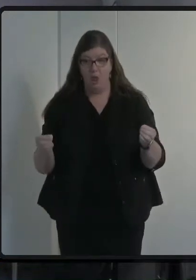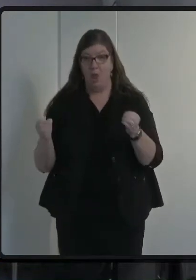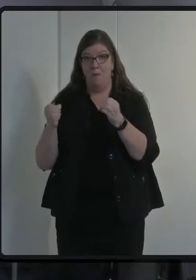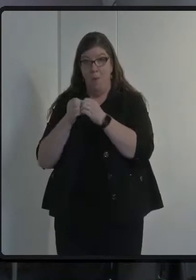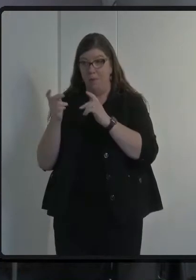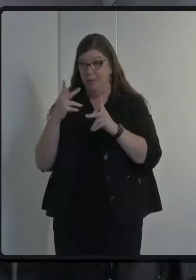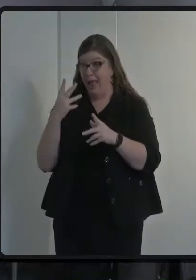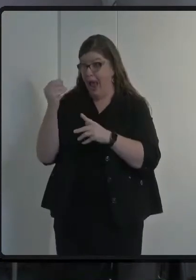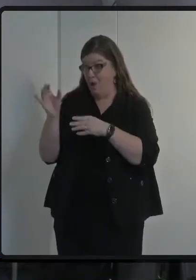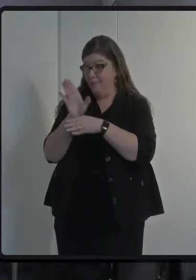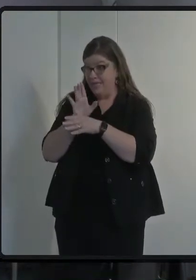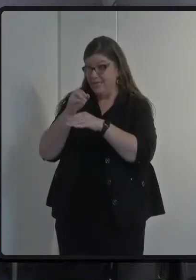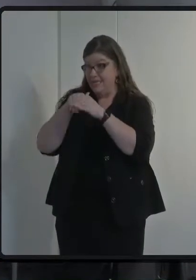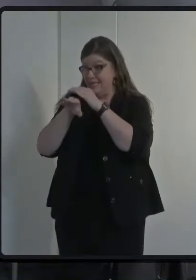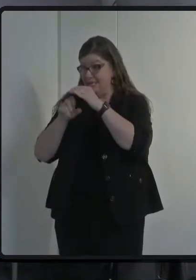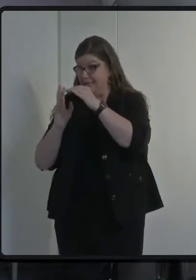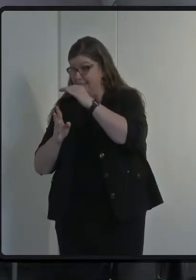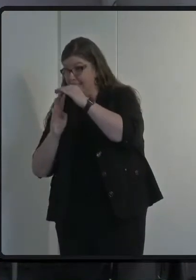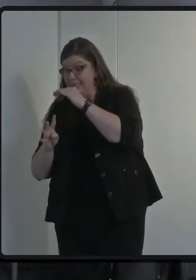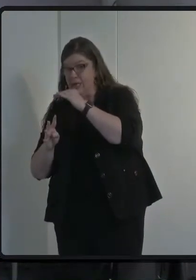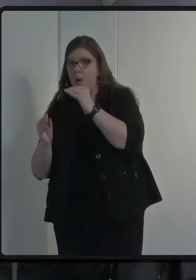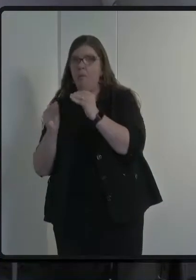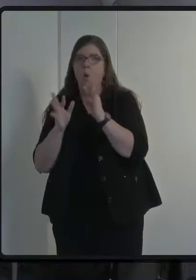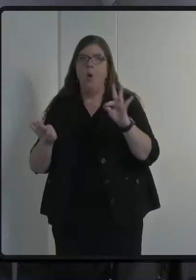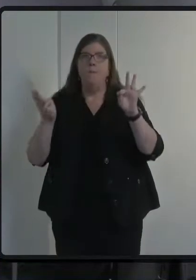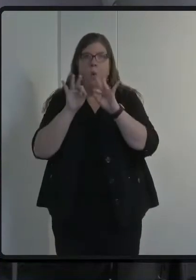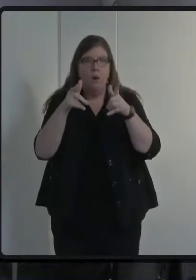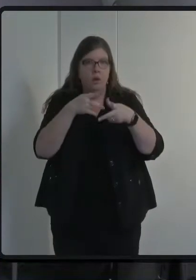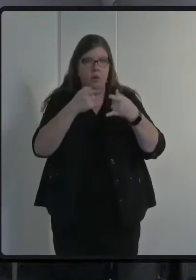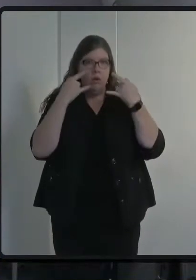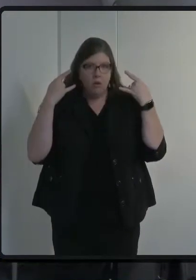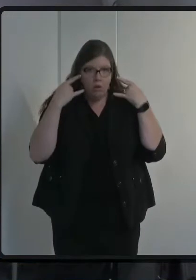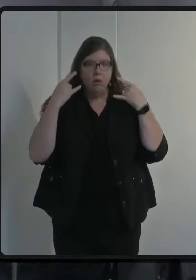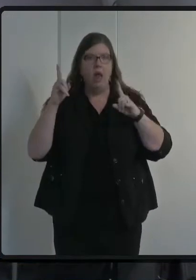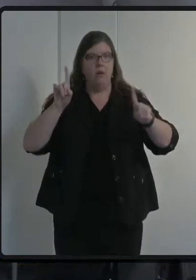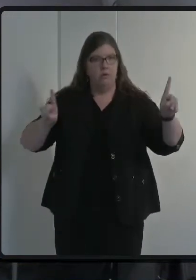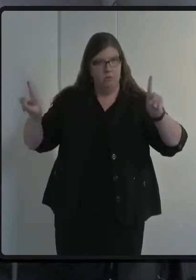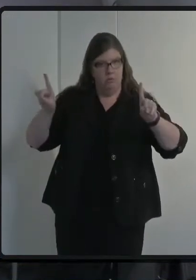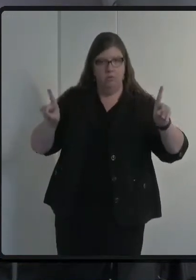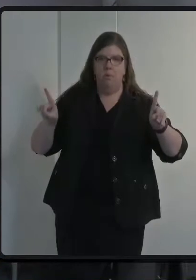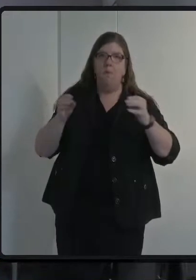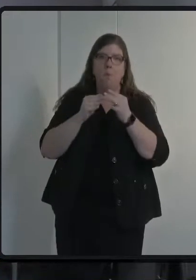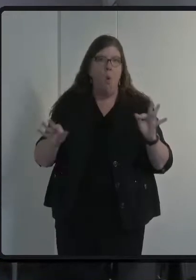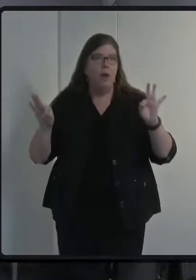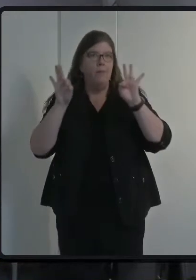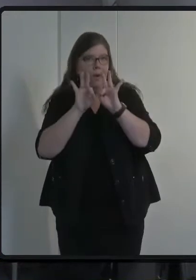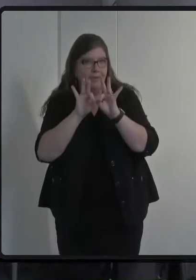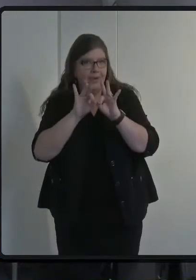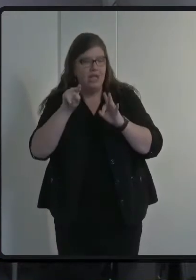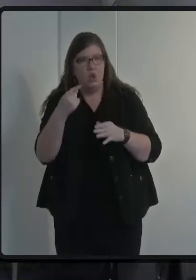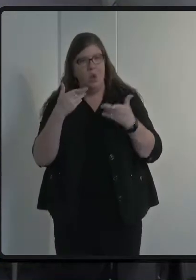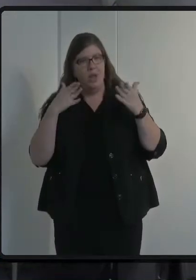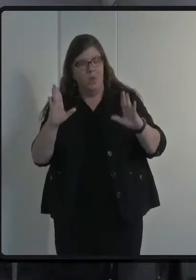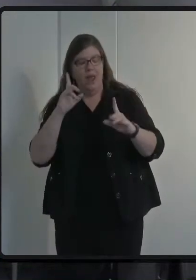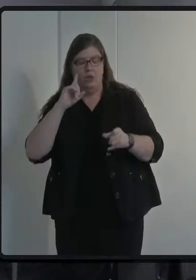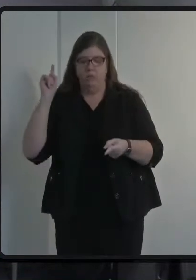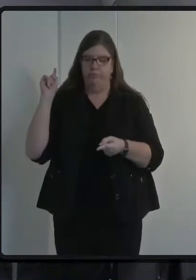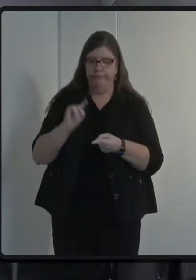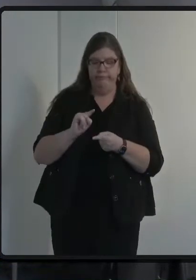are out and about, the more important these measures actually are. They are the only way to keep infection rates